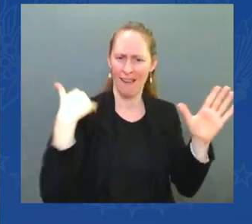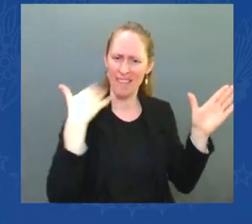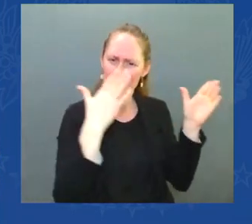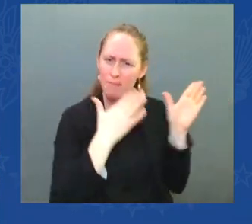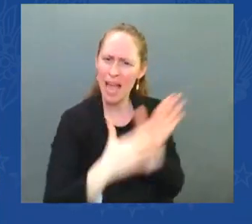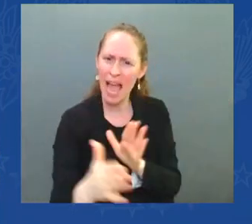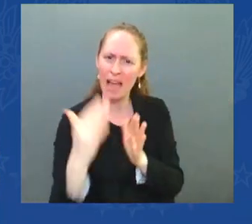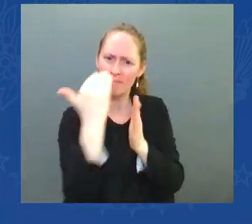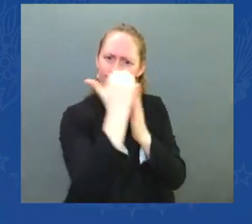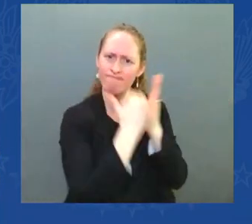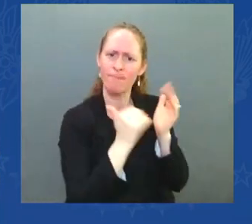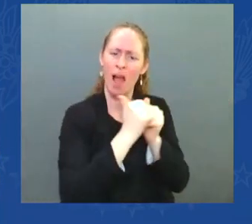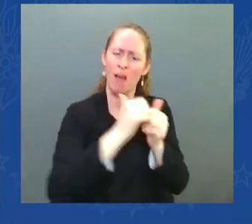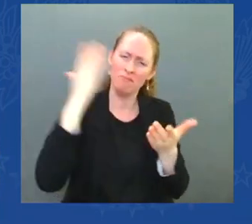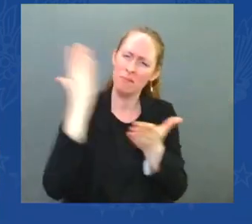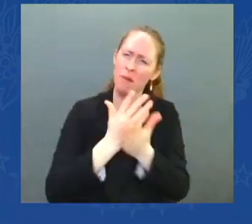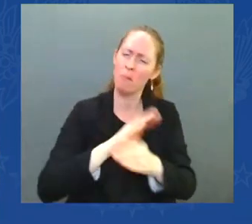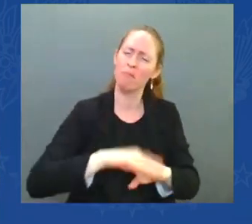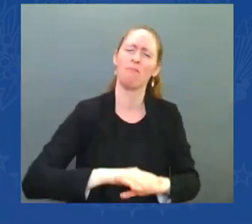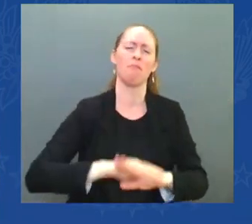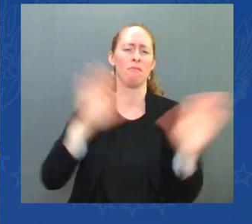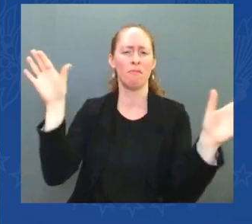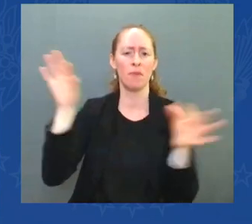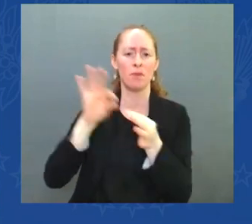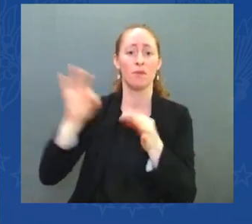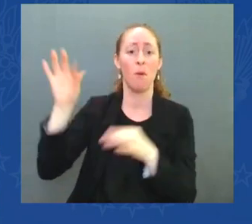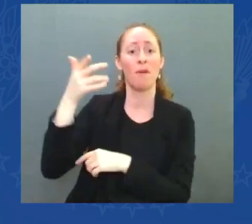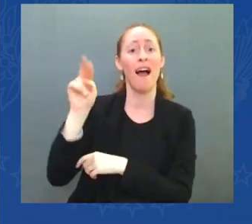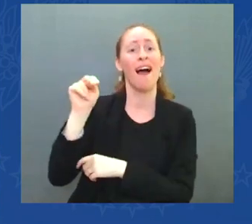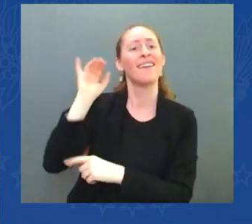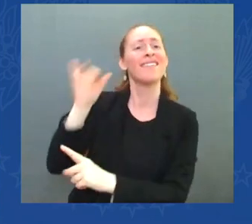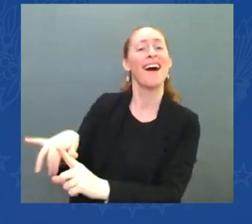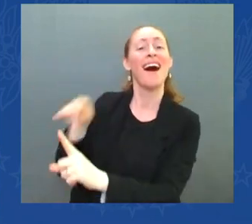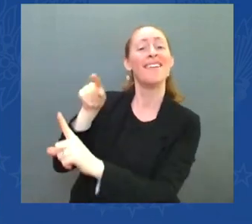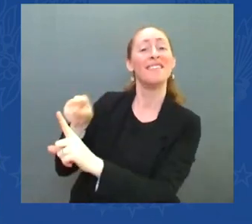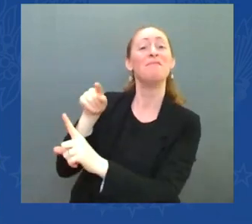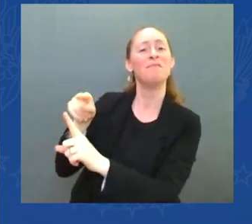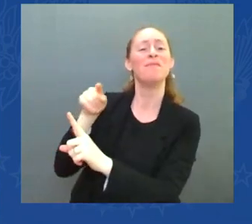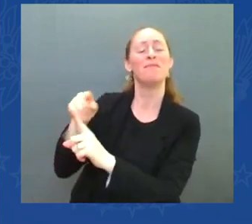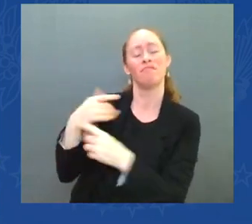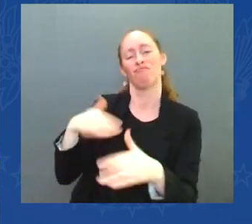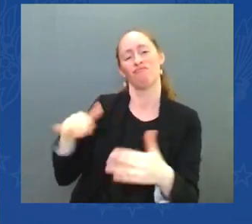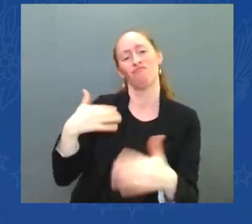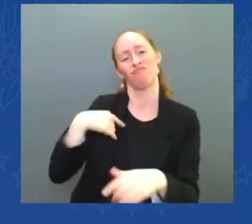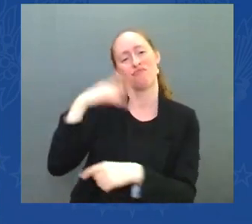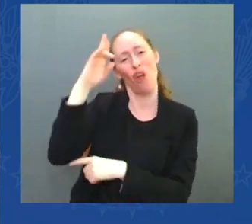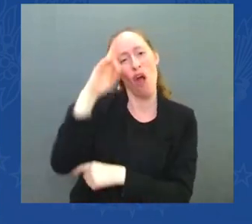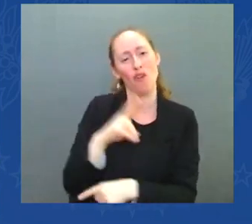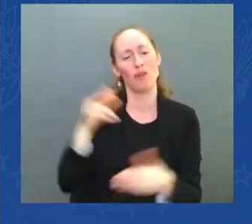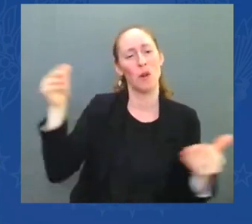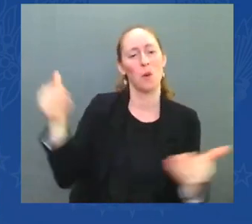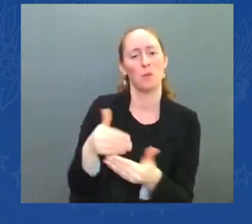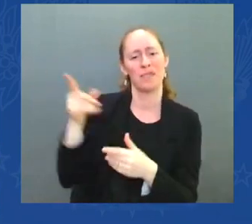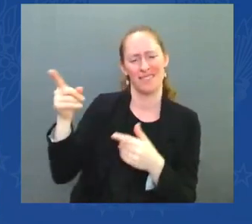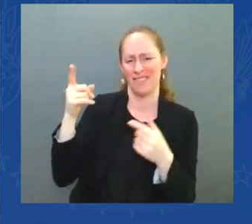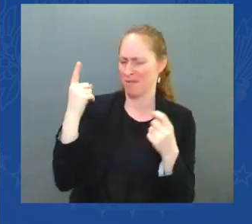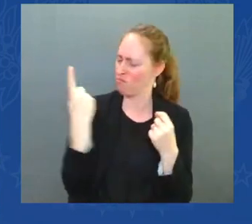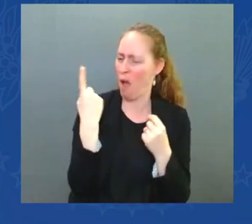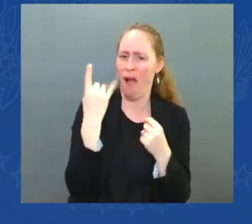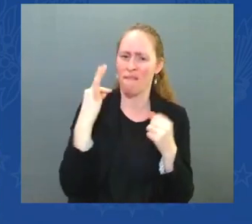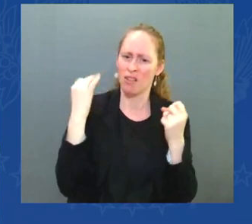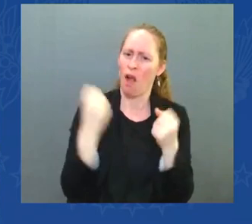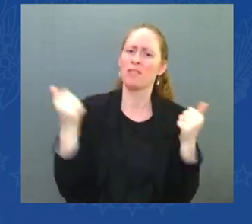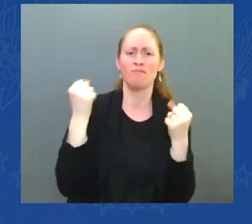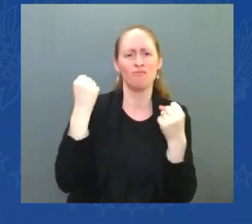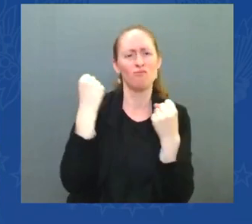Ladies and gentlemen, it is now my great honor to introduce the strongest gun sense commander-in-chief ever to hold